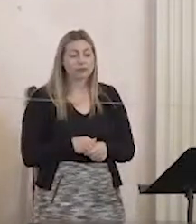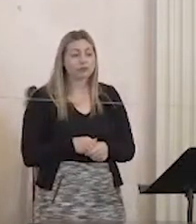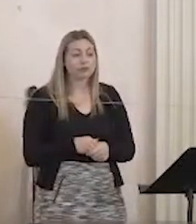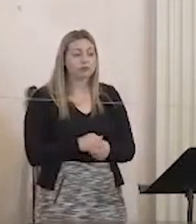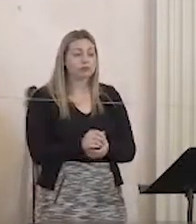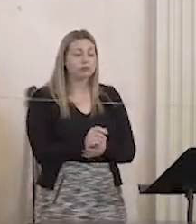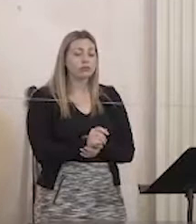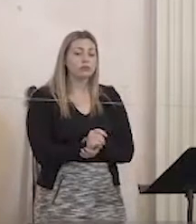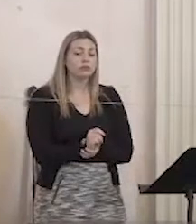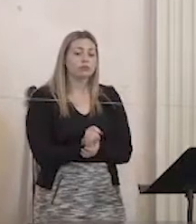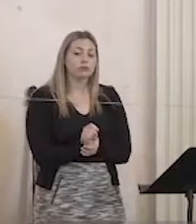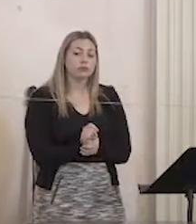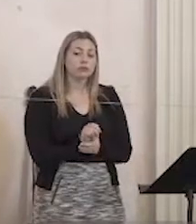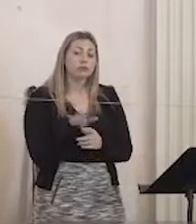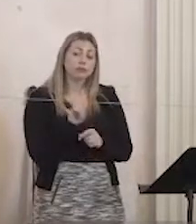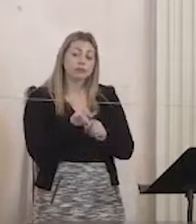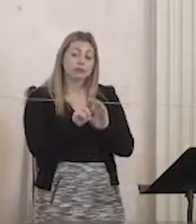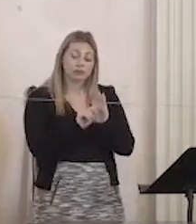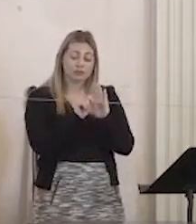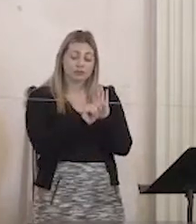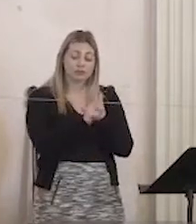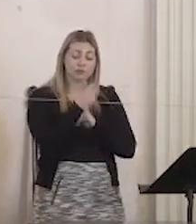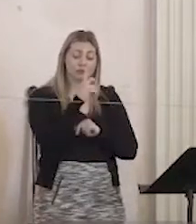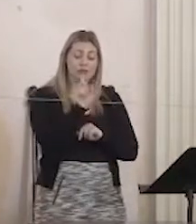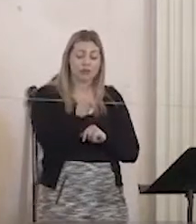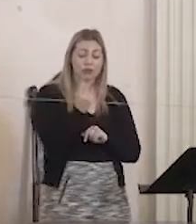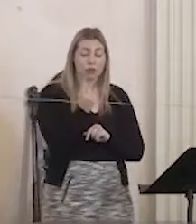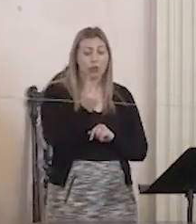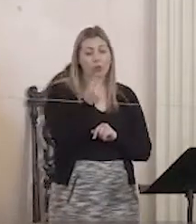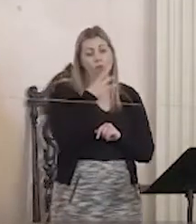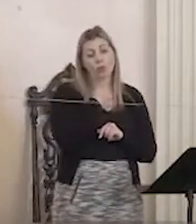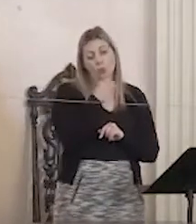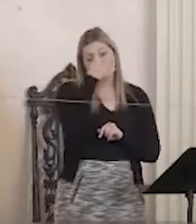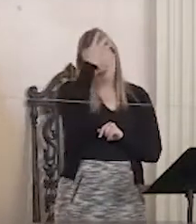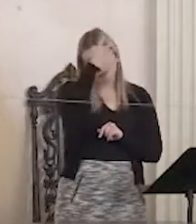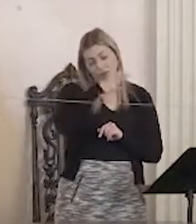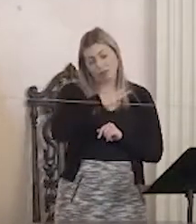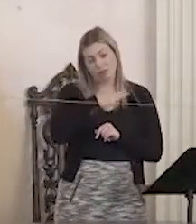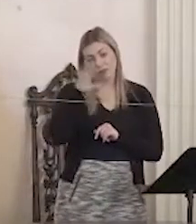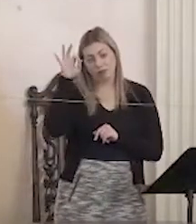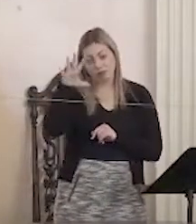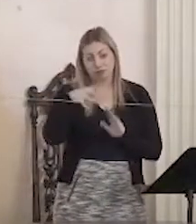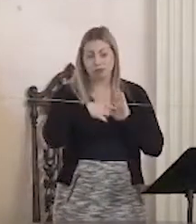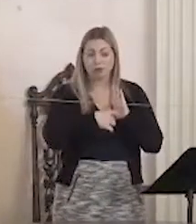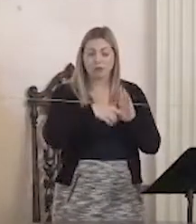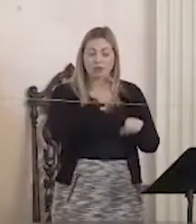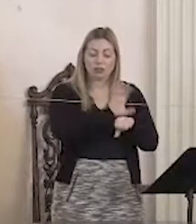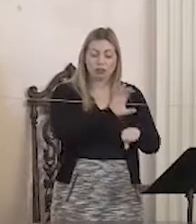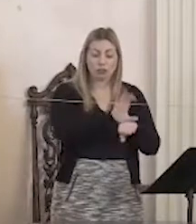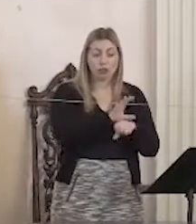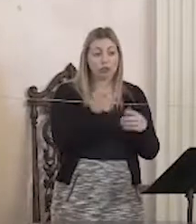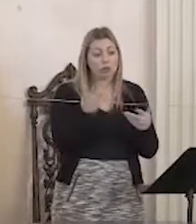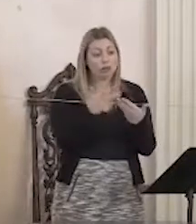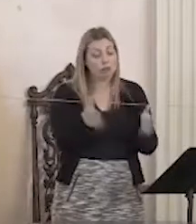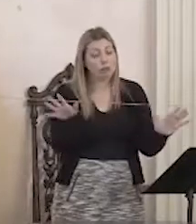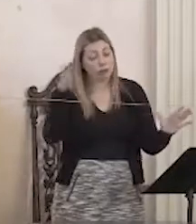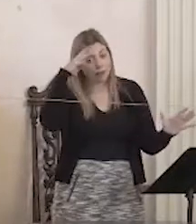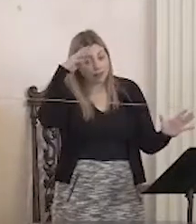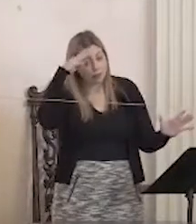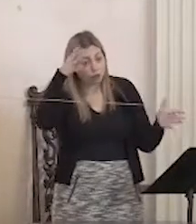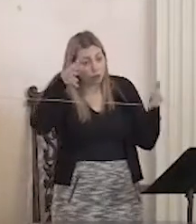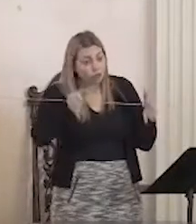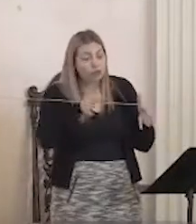This was an era of a solo white male minister representing the church as both public